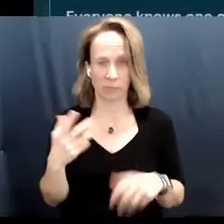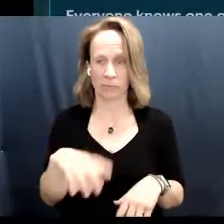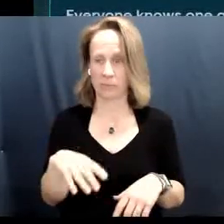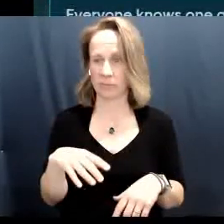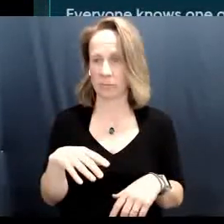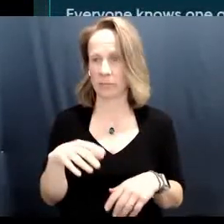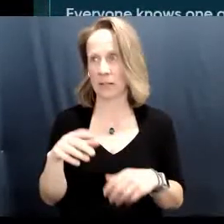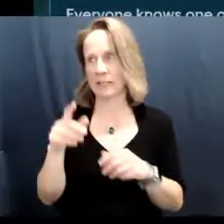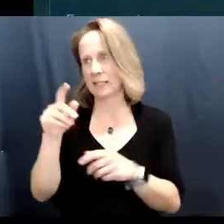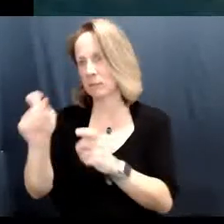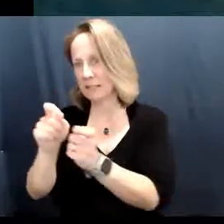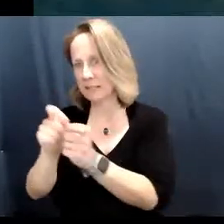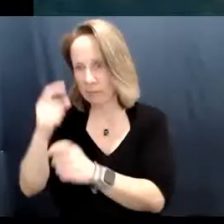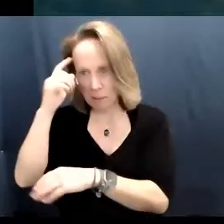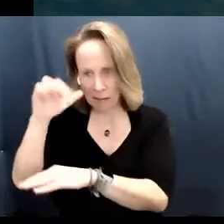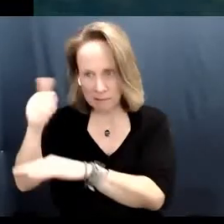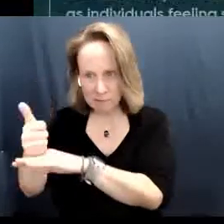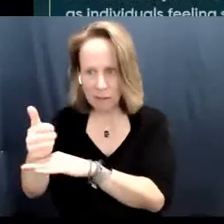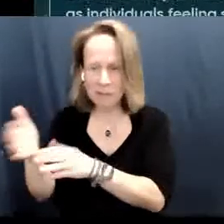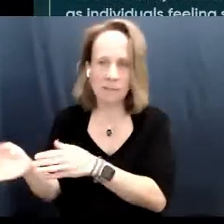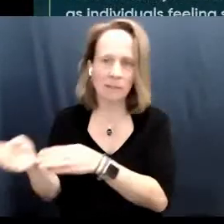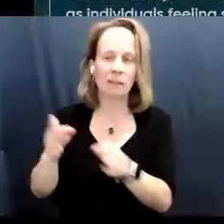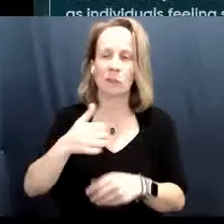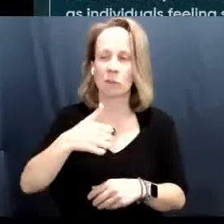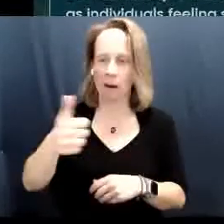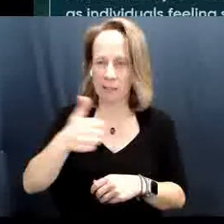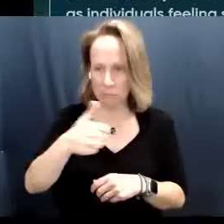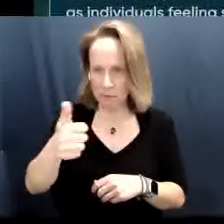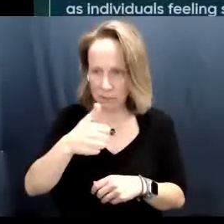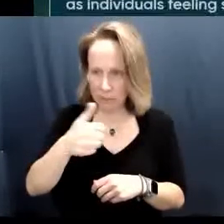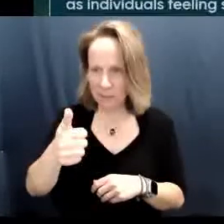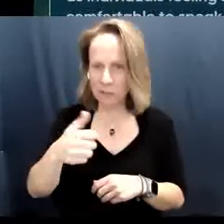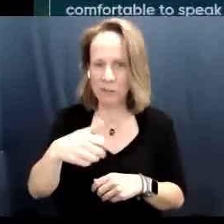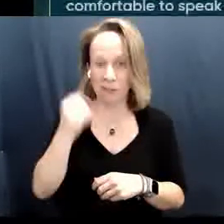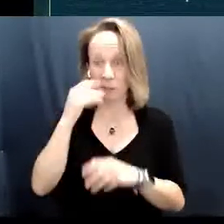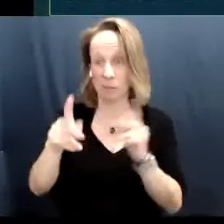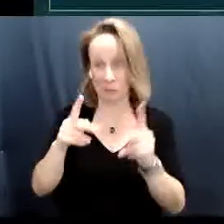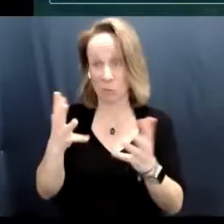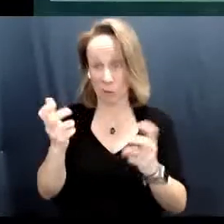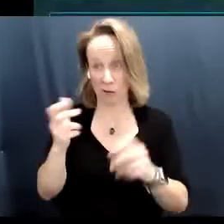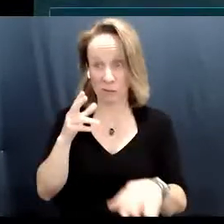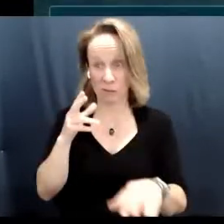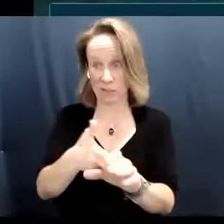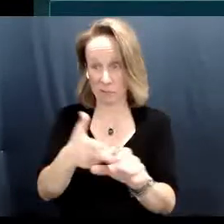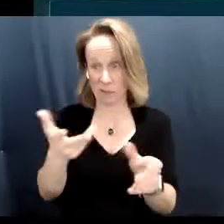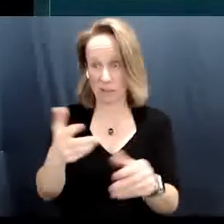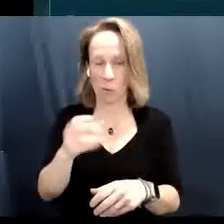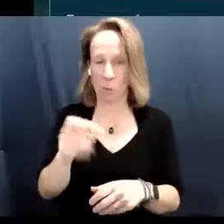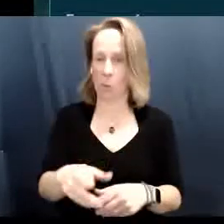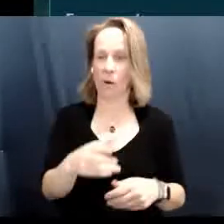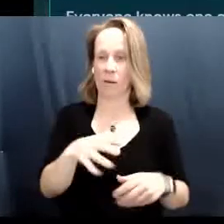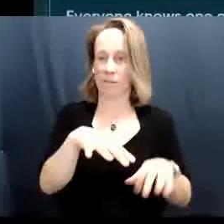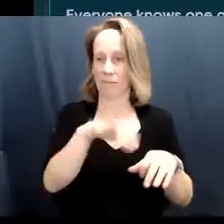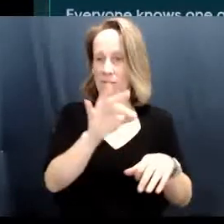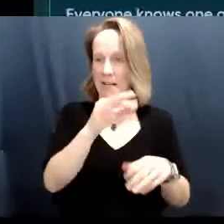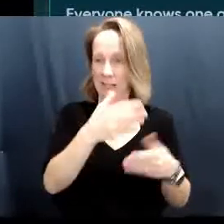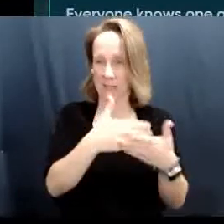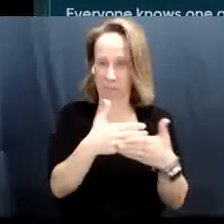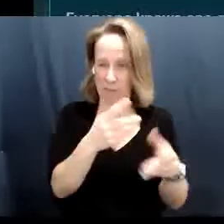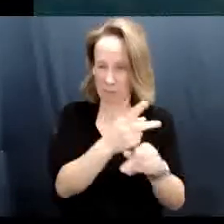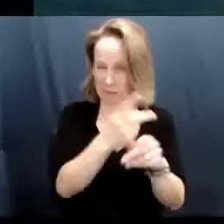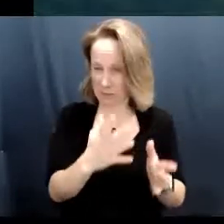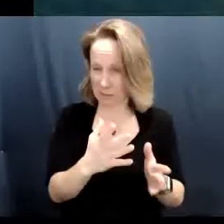mindsets, transportation, if people wanna participate, transportation and childcare are barriers. So these are